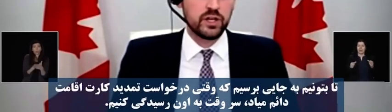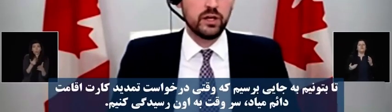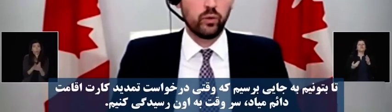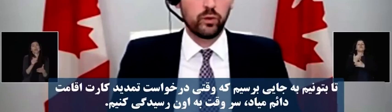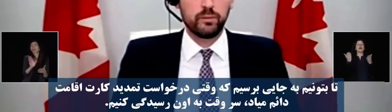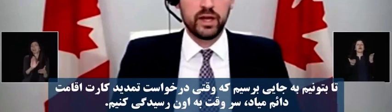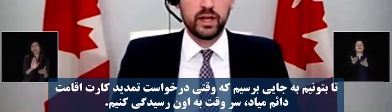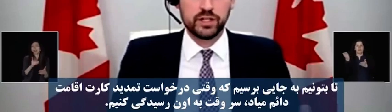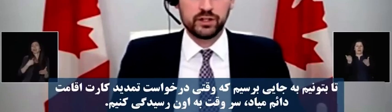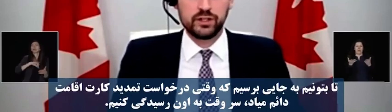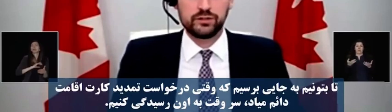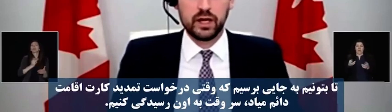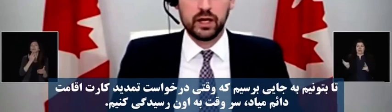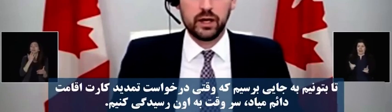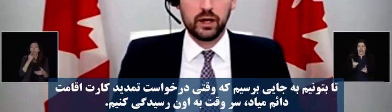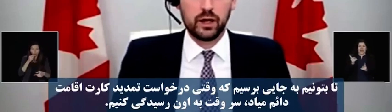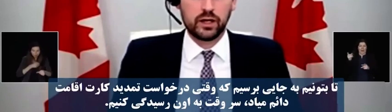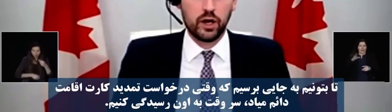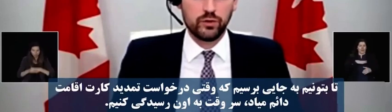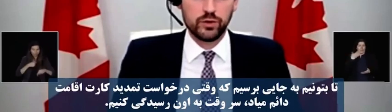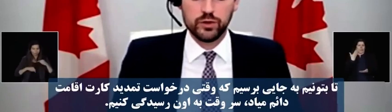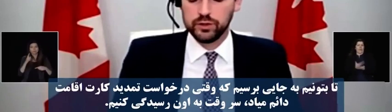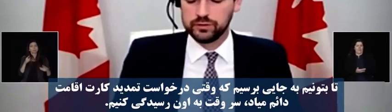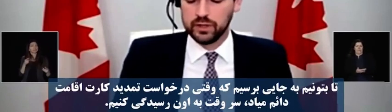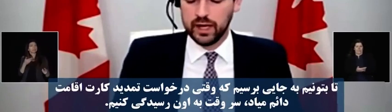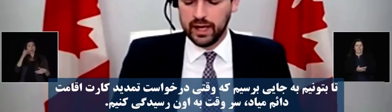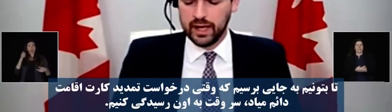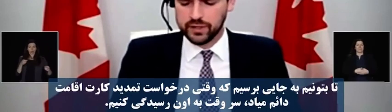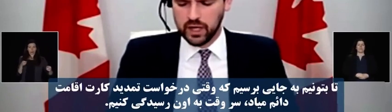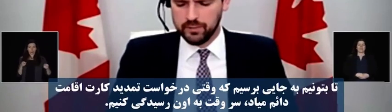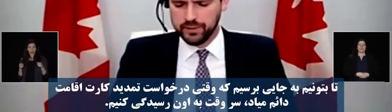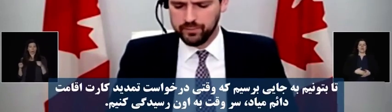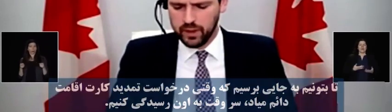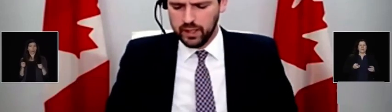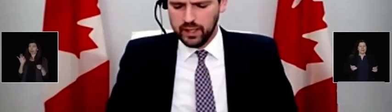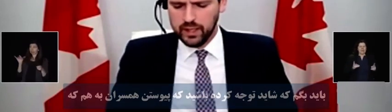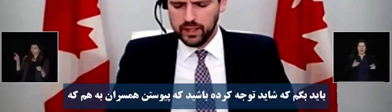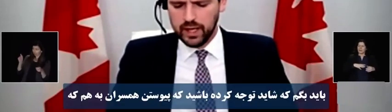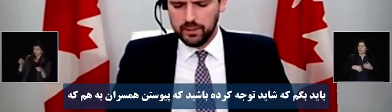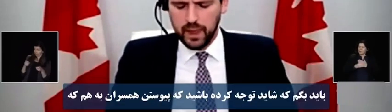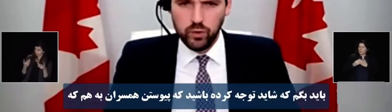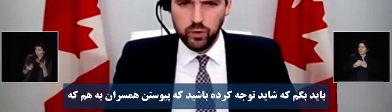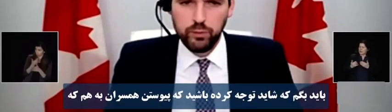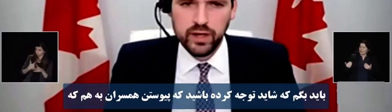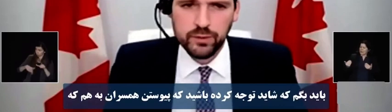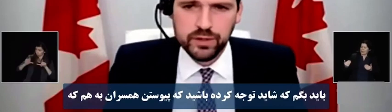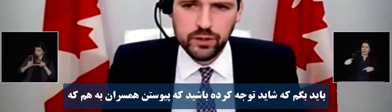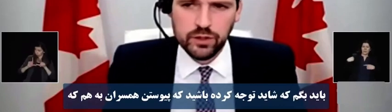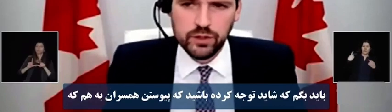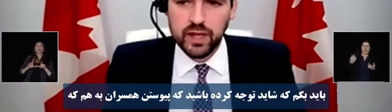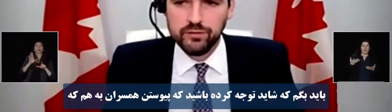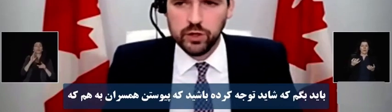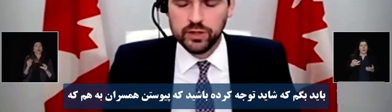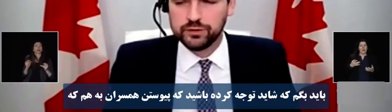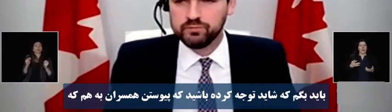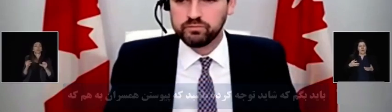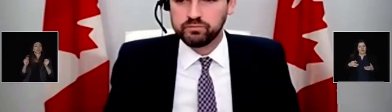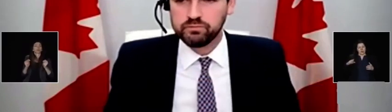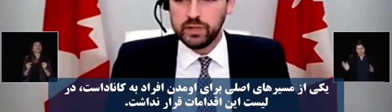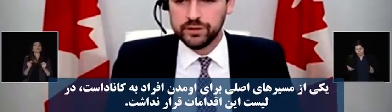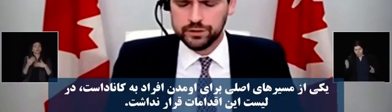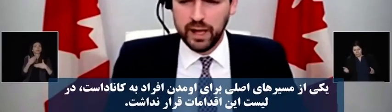to a stage where we're managing these card renewals as they come in. I will point out that you may have